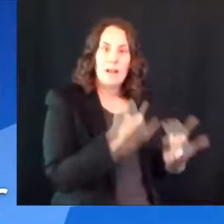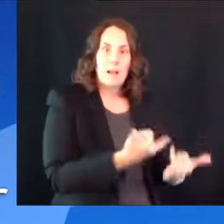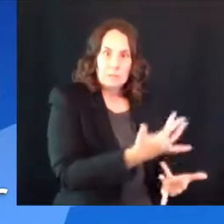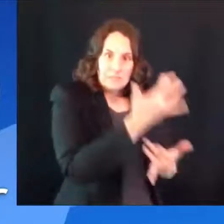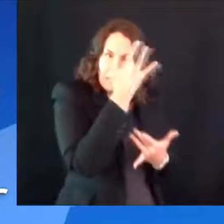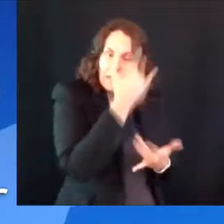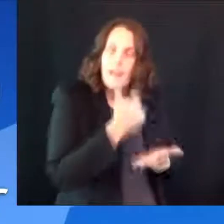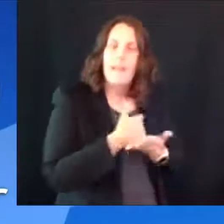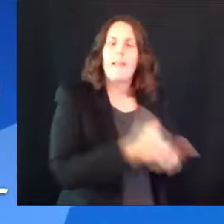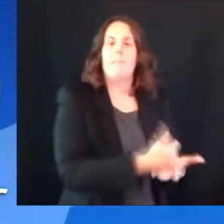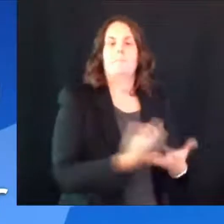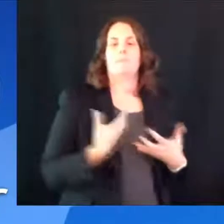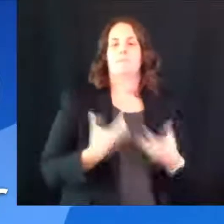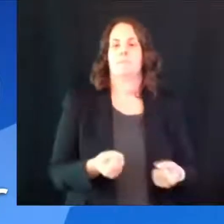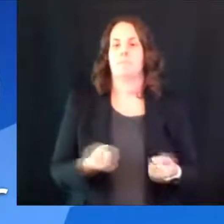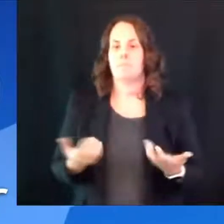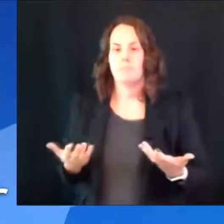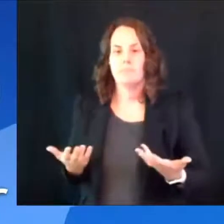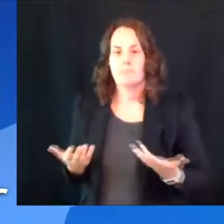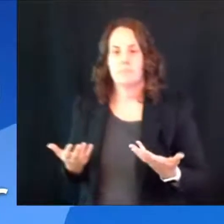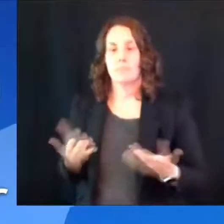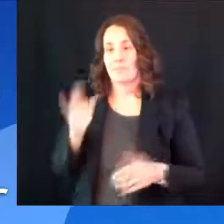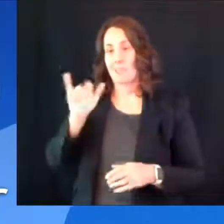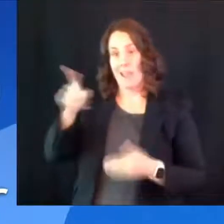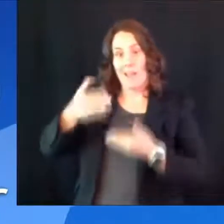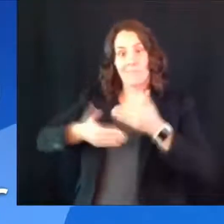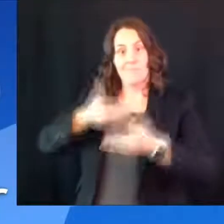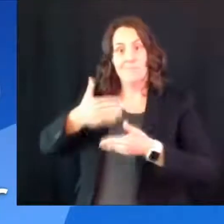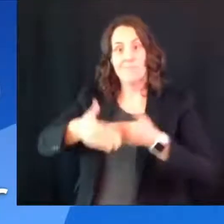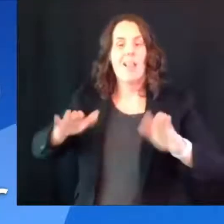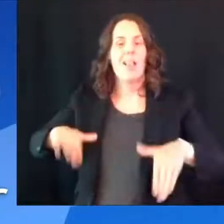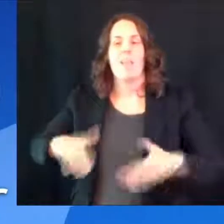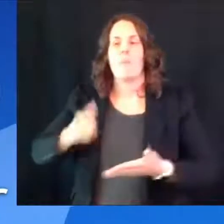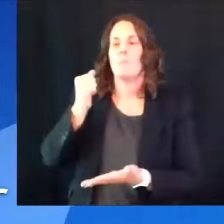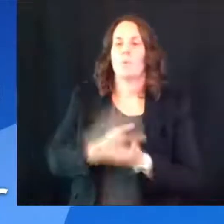Thank you. Dr. West.